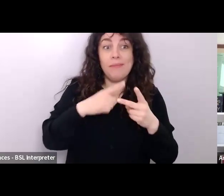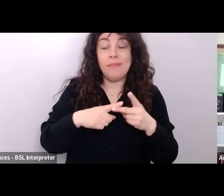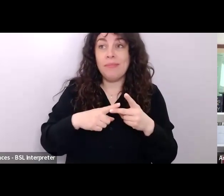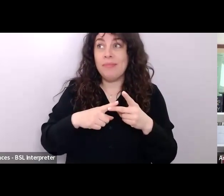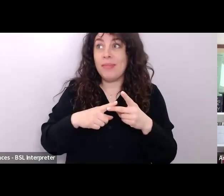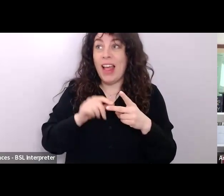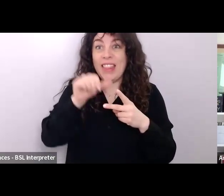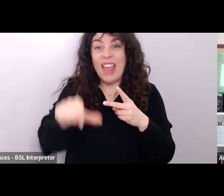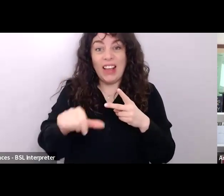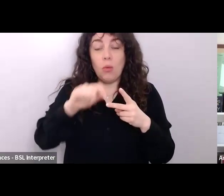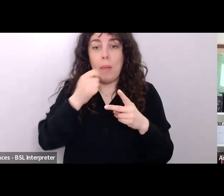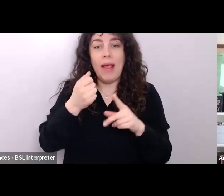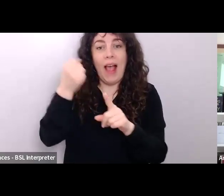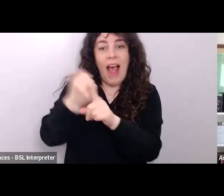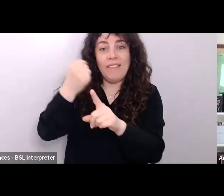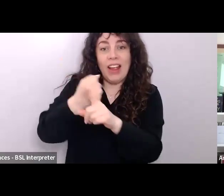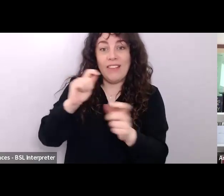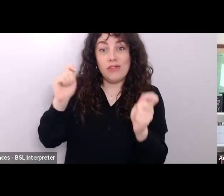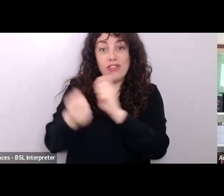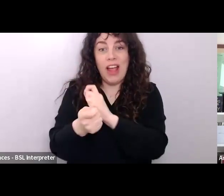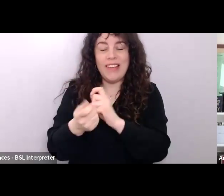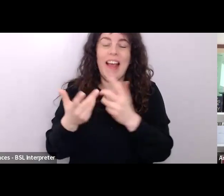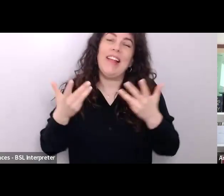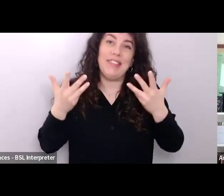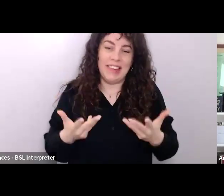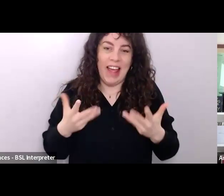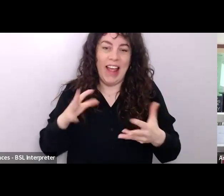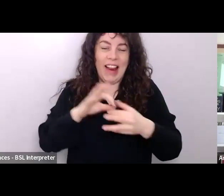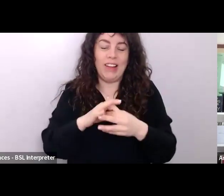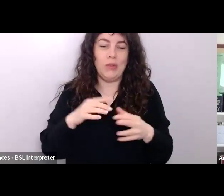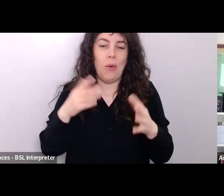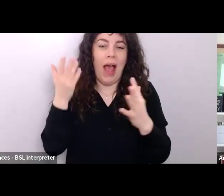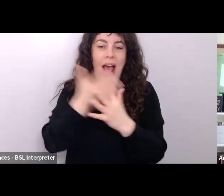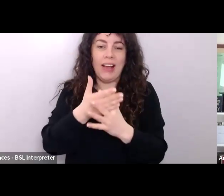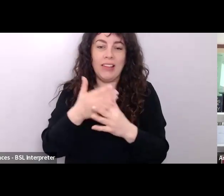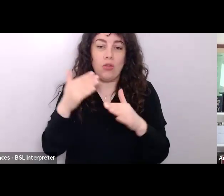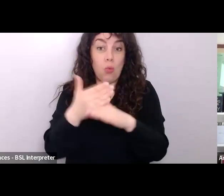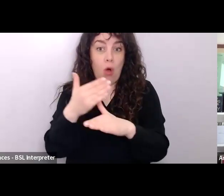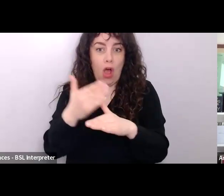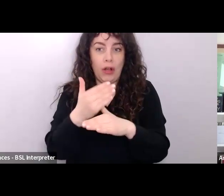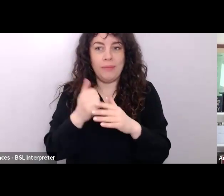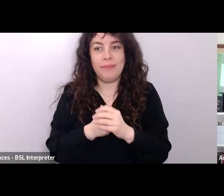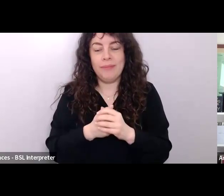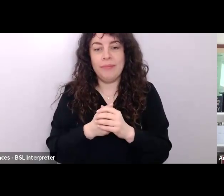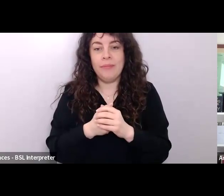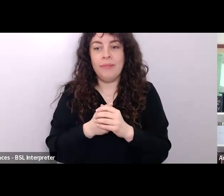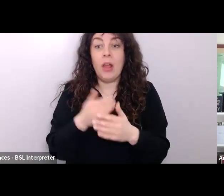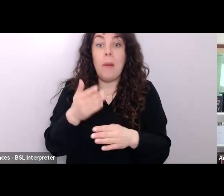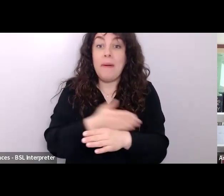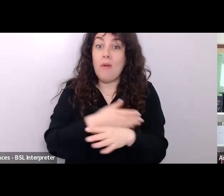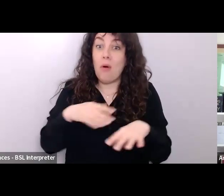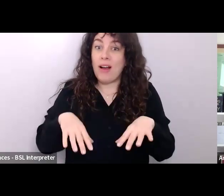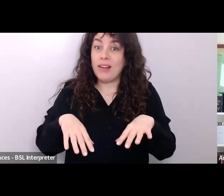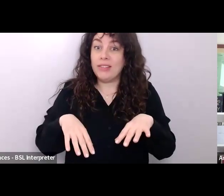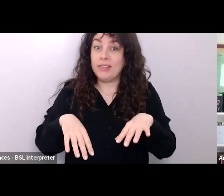for change. And today's session is obviously on access to work. So before I get into today's session, I just wanted